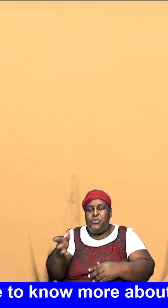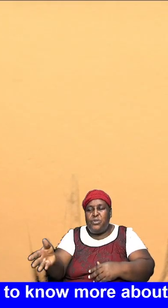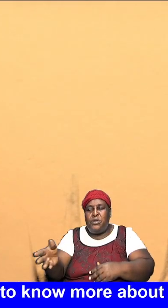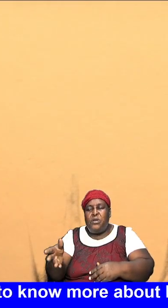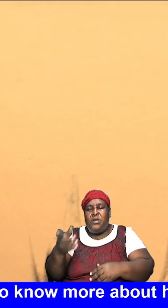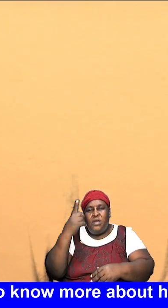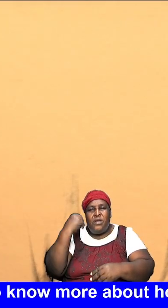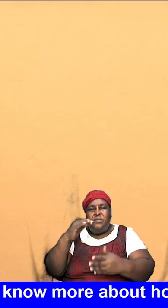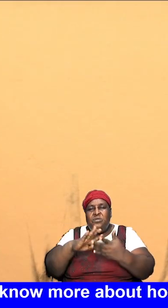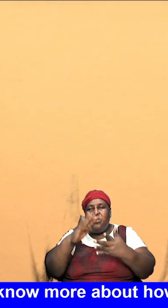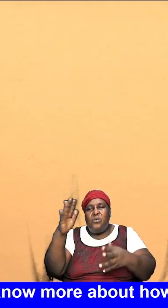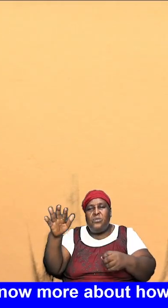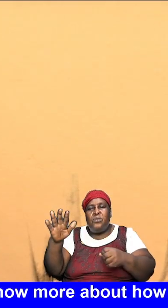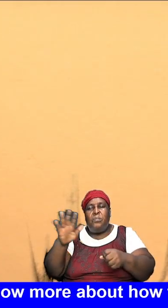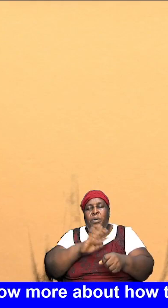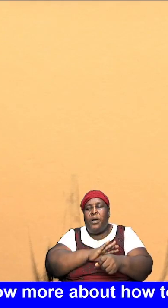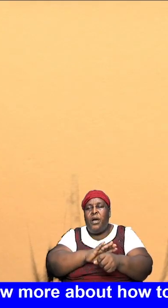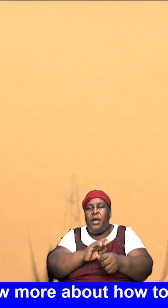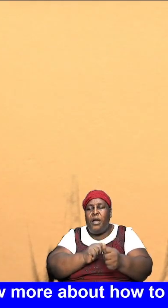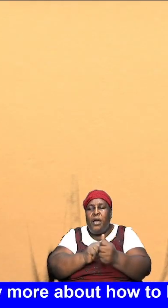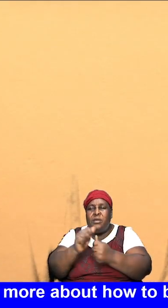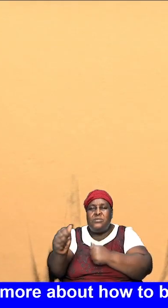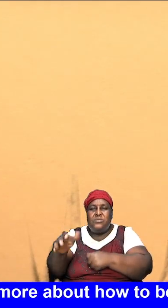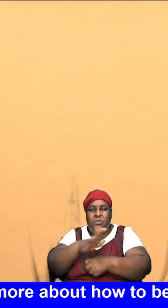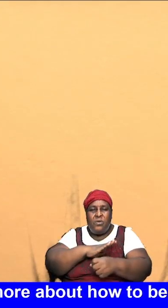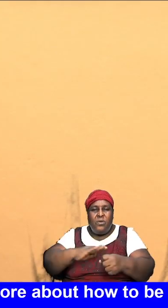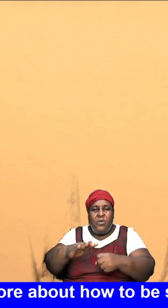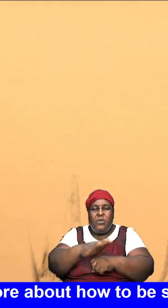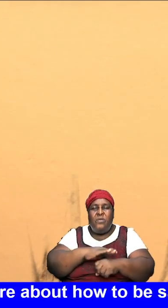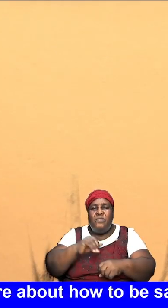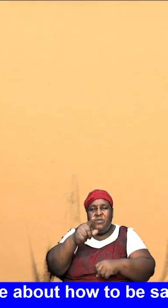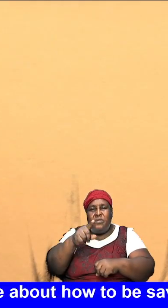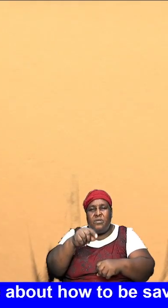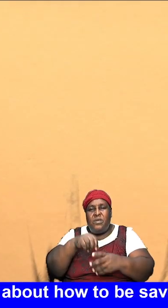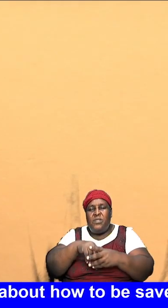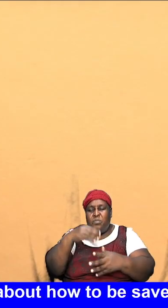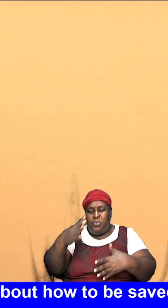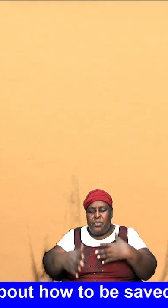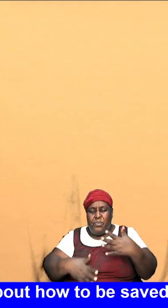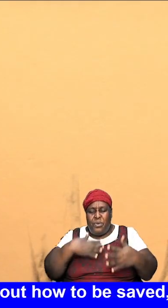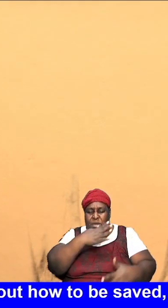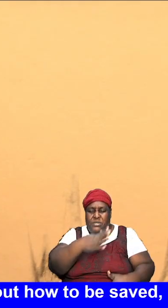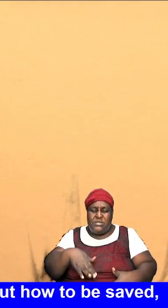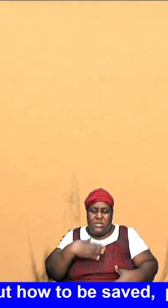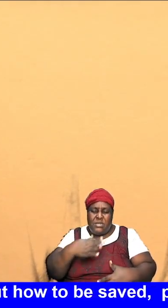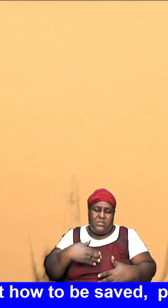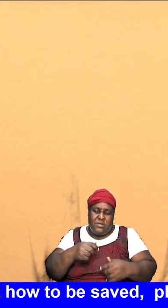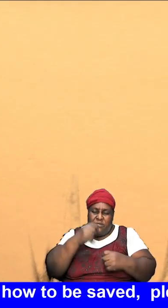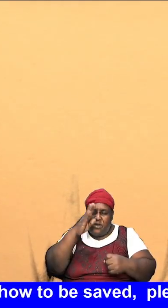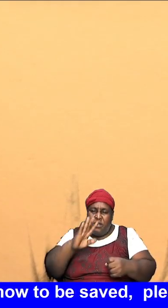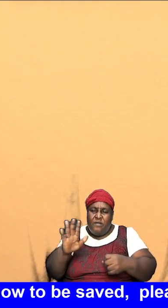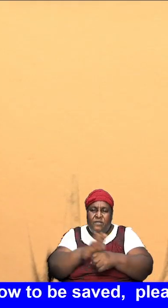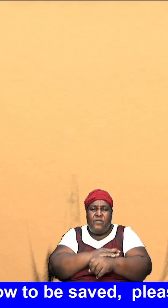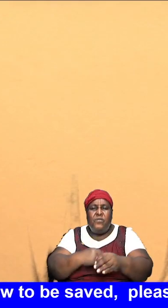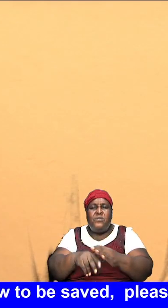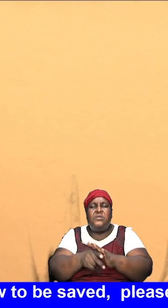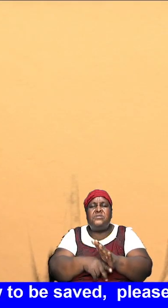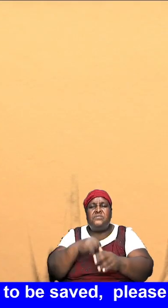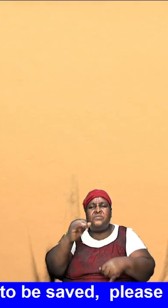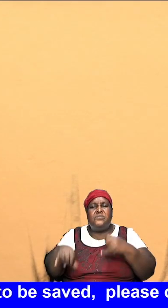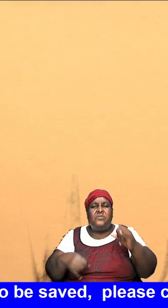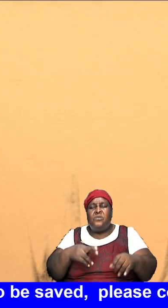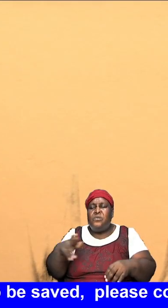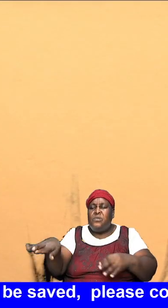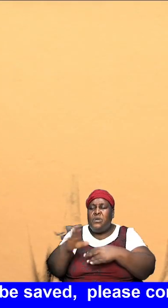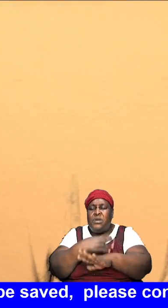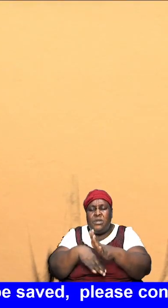you. Don't you know that in his presence there is fullness of joy? And at his right hand there are pleasures